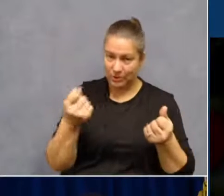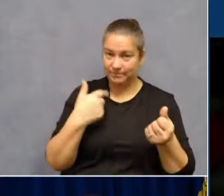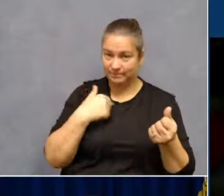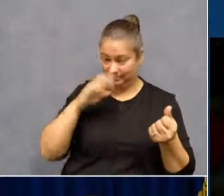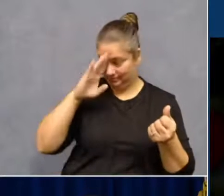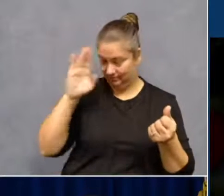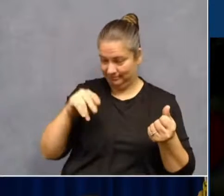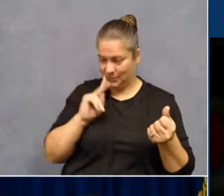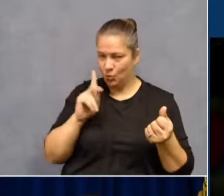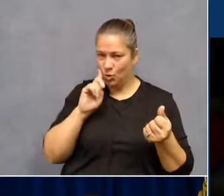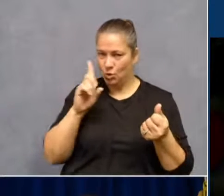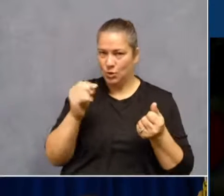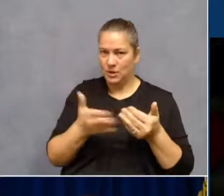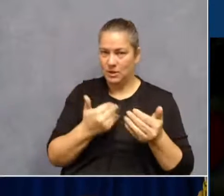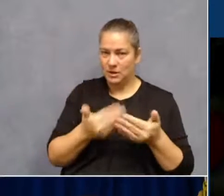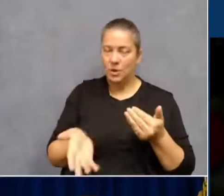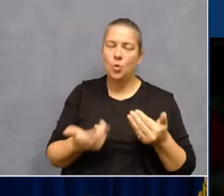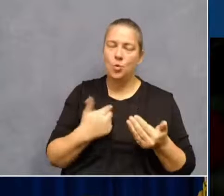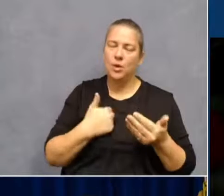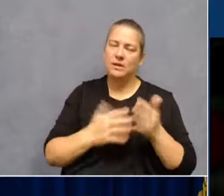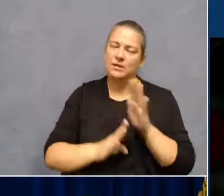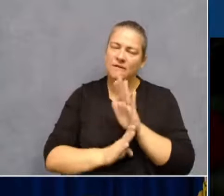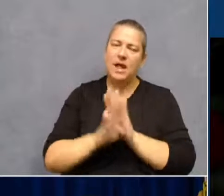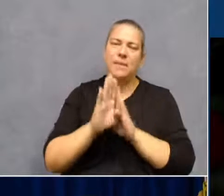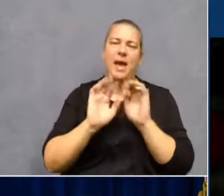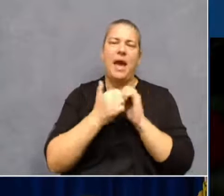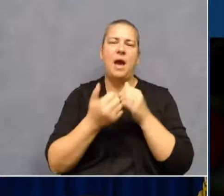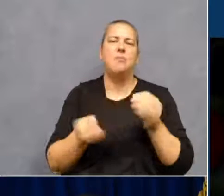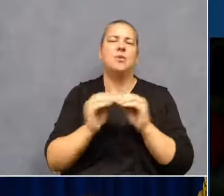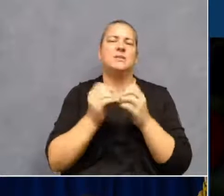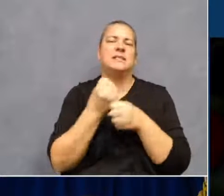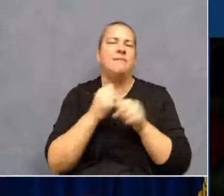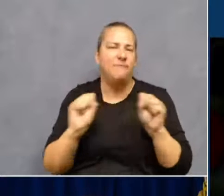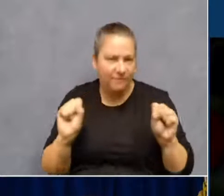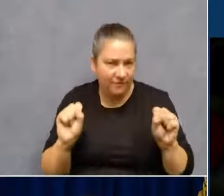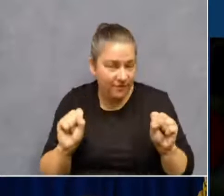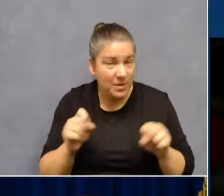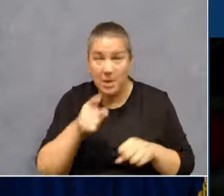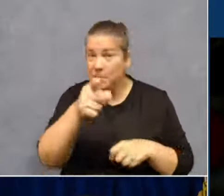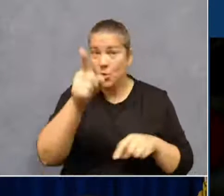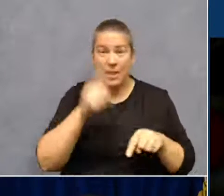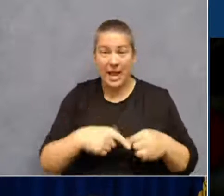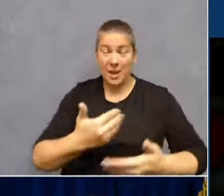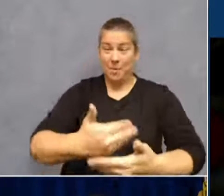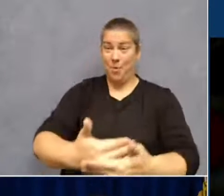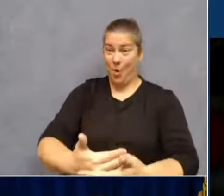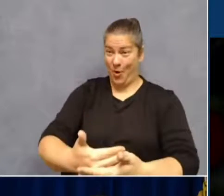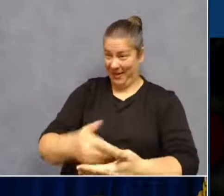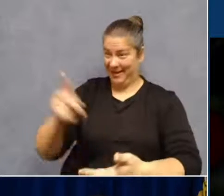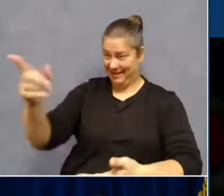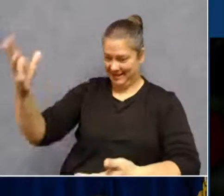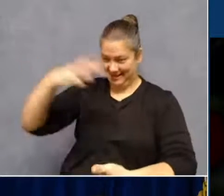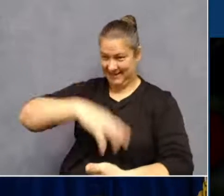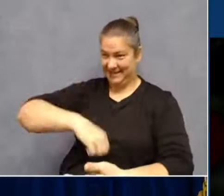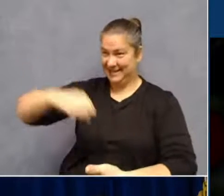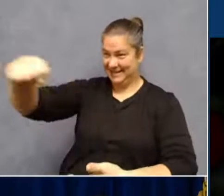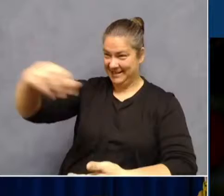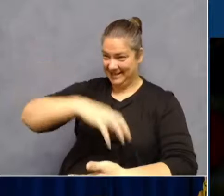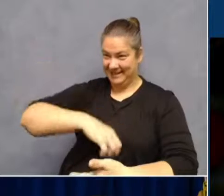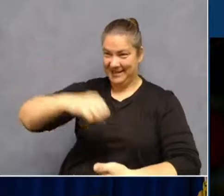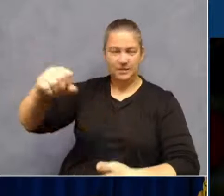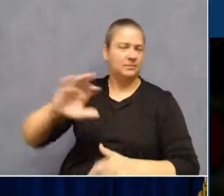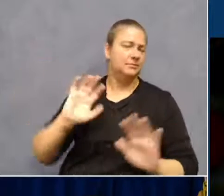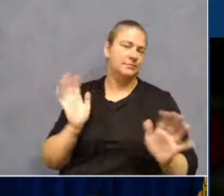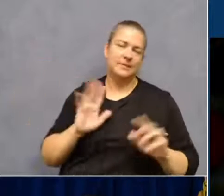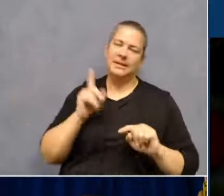way to do it safely. But it can't be people holding a bowl while other people reach in. Please spread it out on a table or up and down